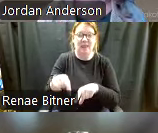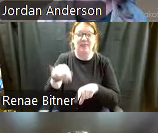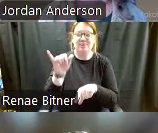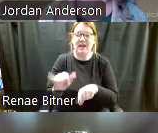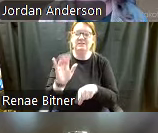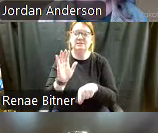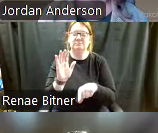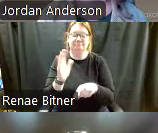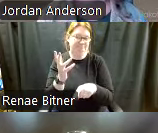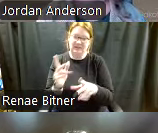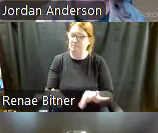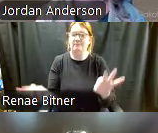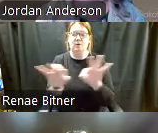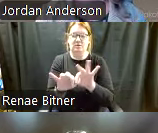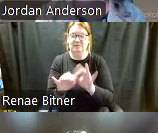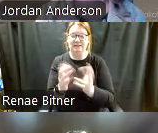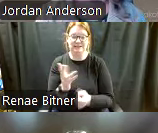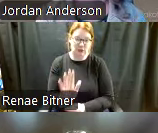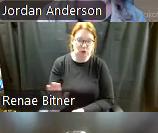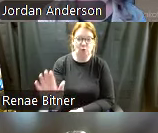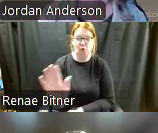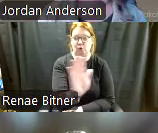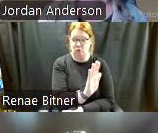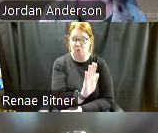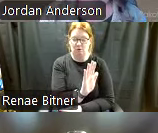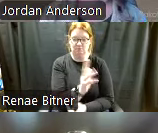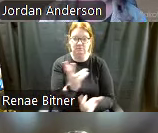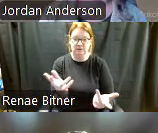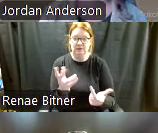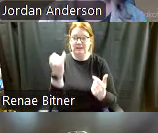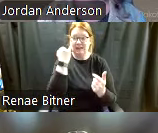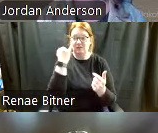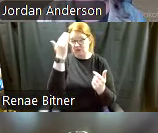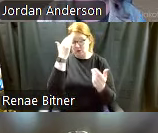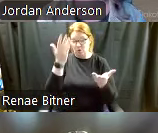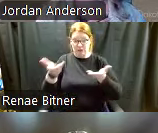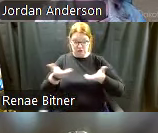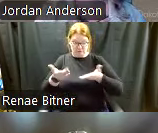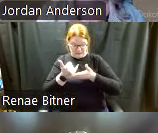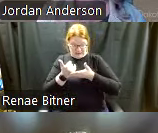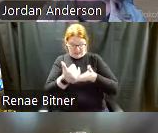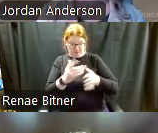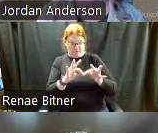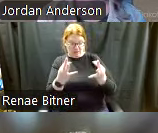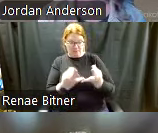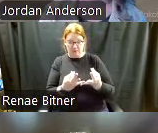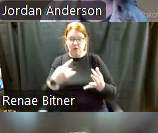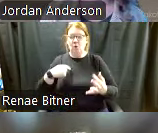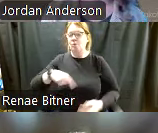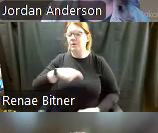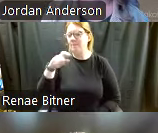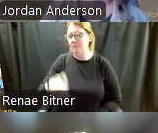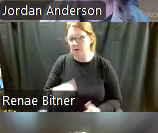So that family, when we are the service providers, if we know of a service that can help that family, it's in our hands to help that